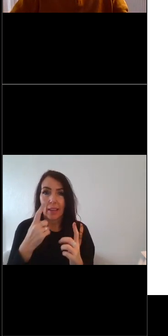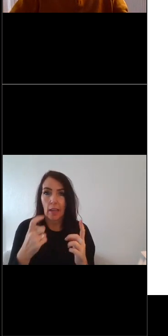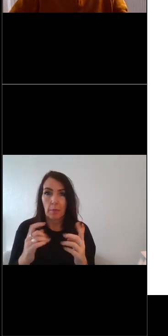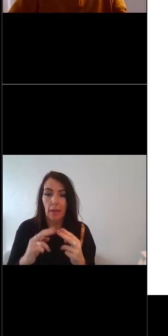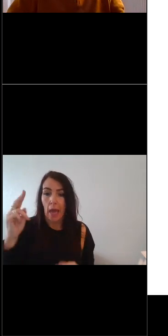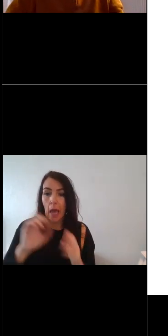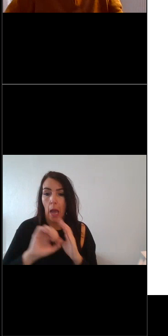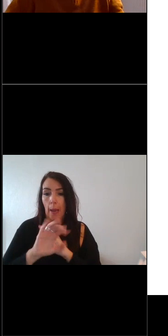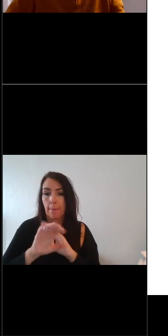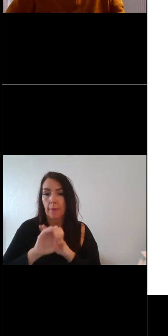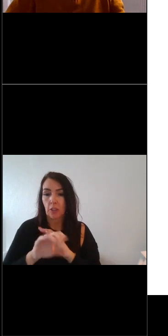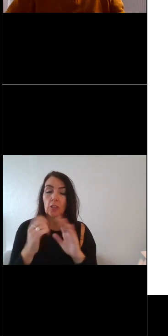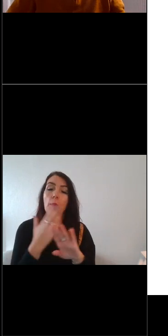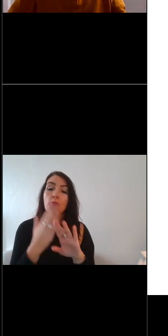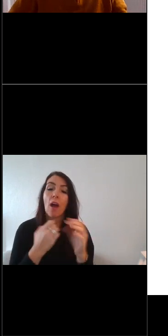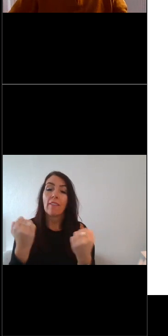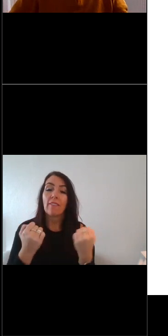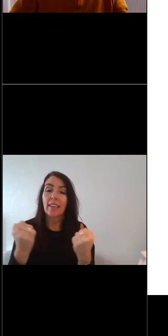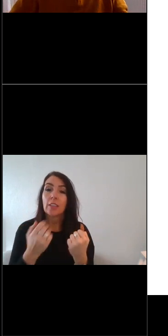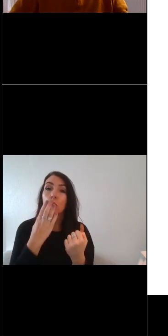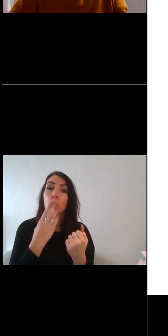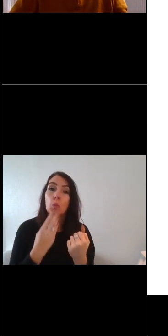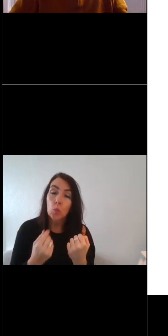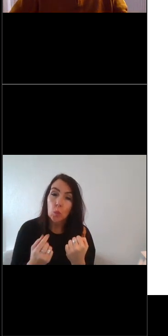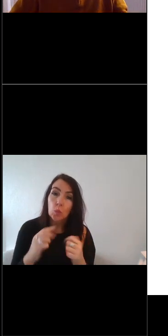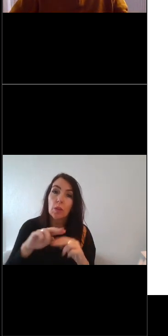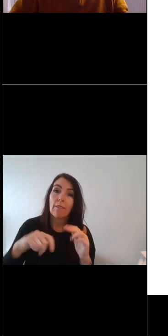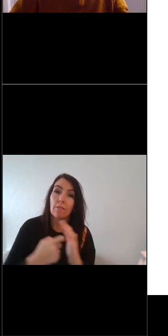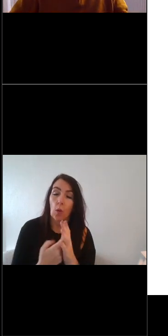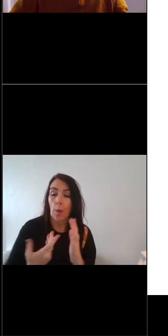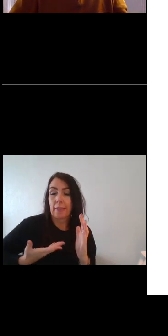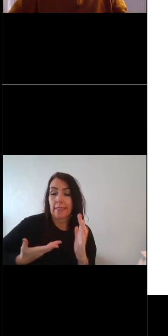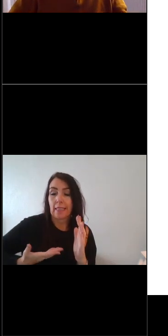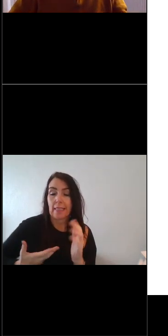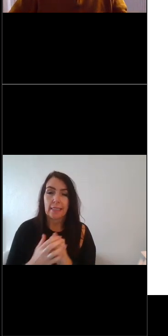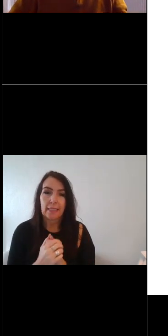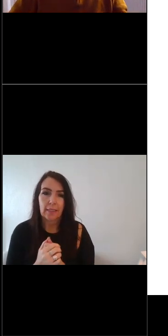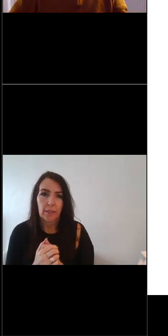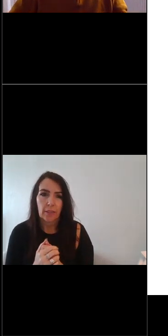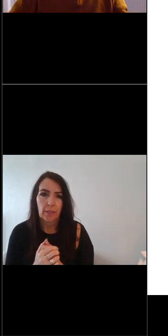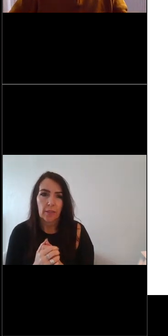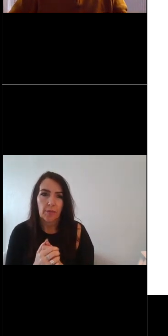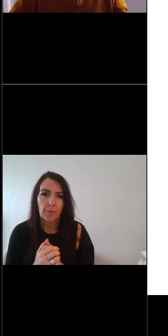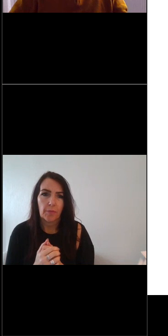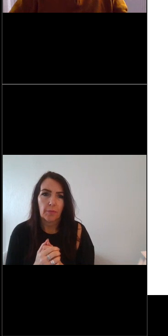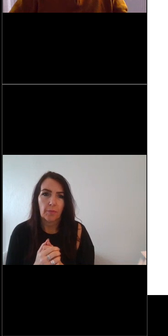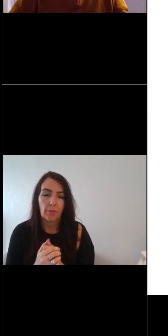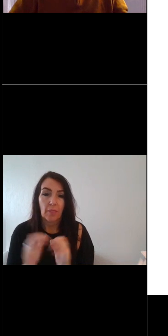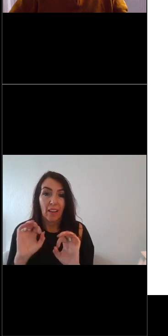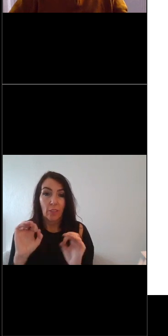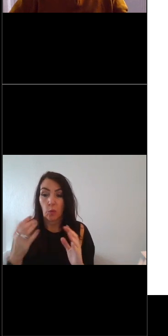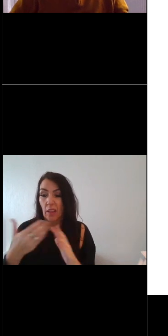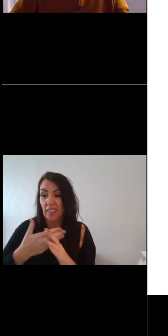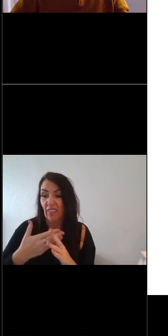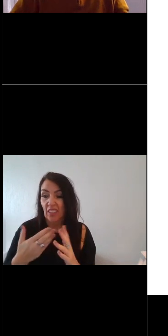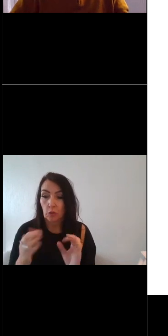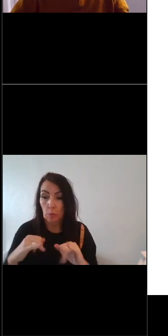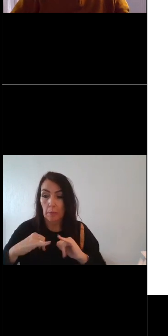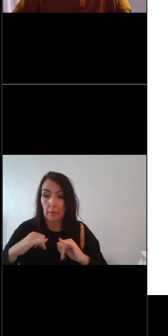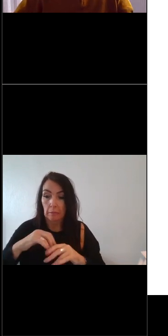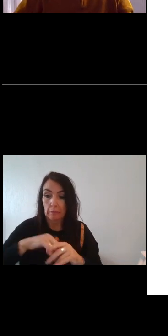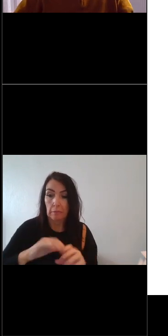are private vehicles used on behalf of a business. Where there's been no interventions or management of a grey